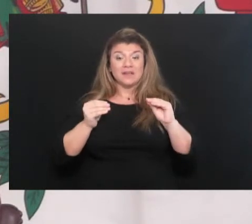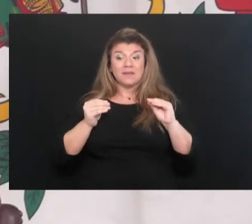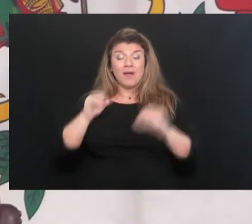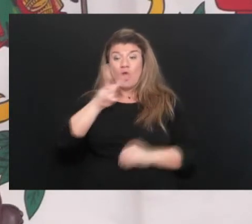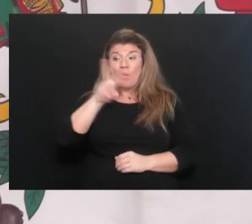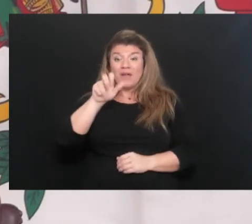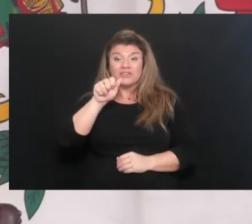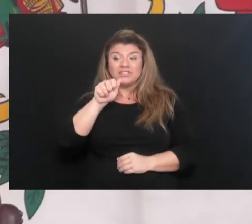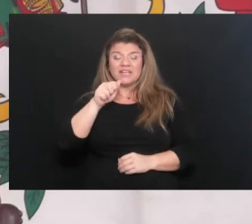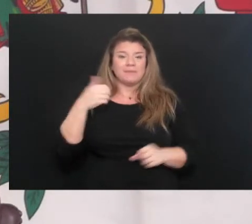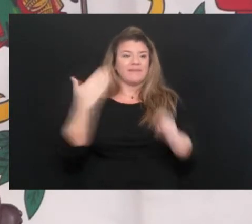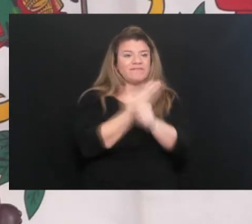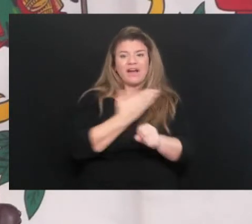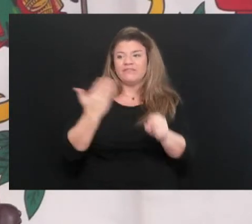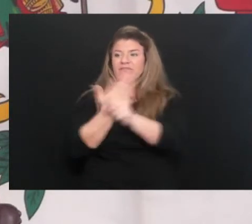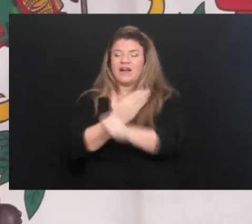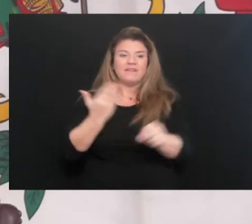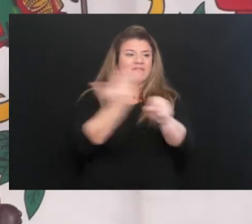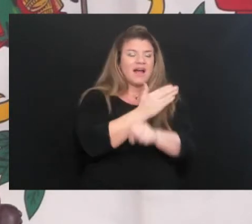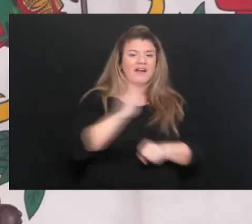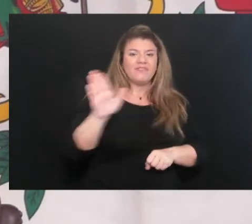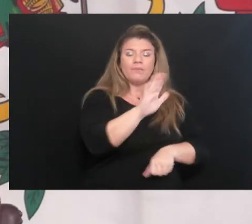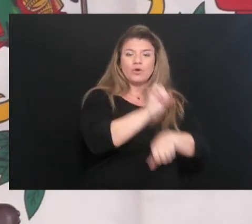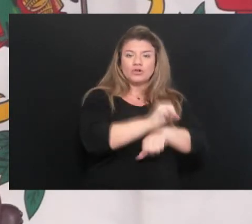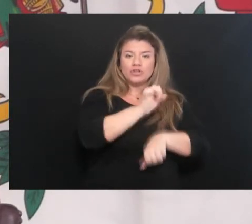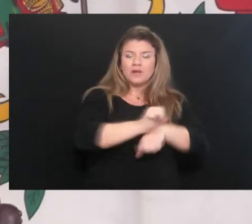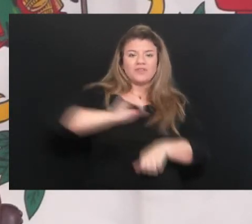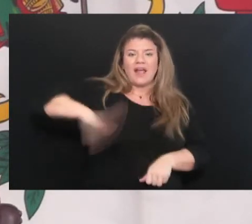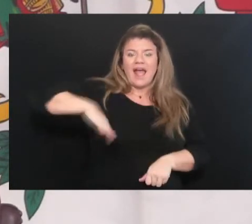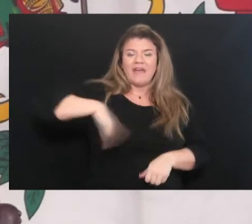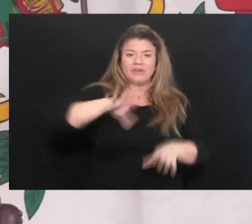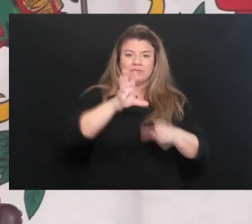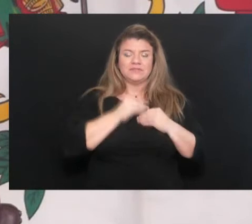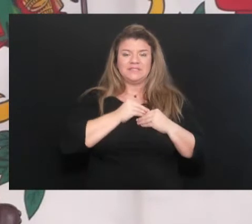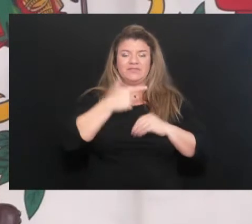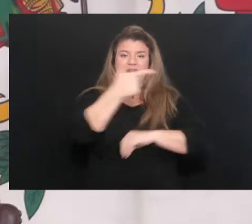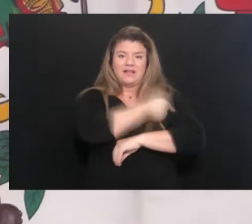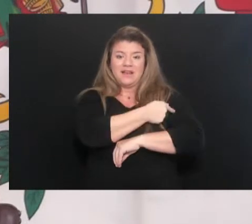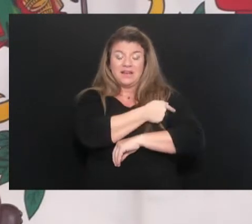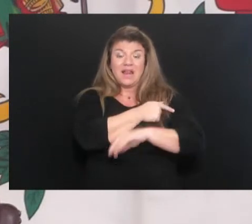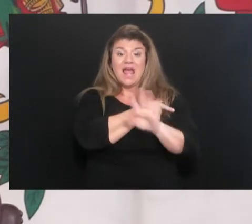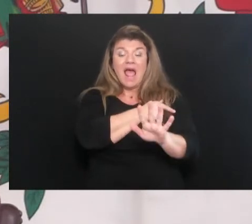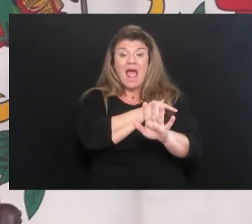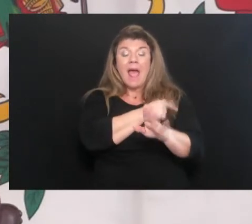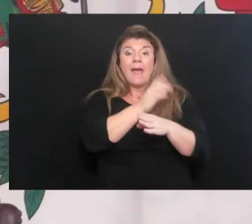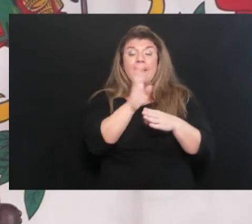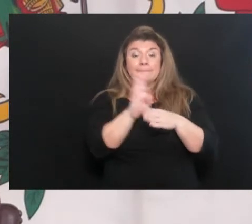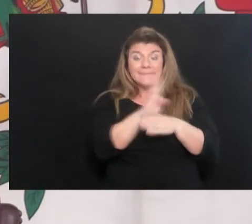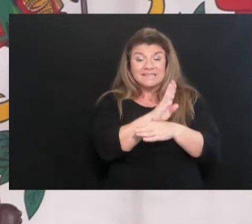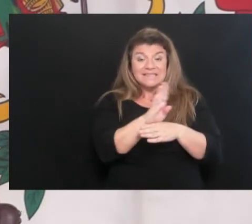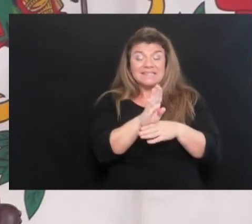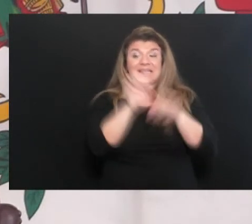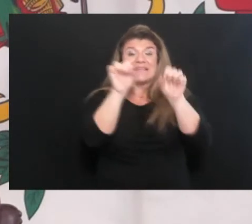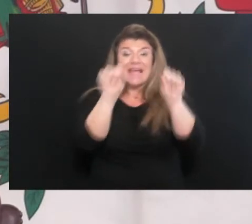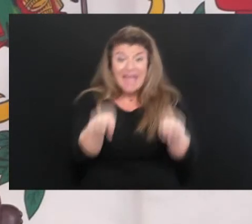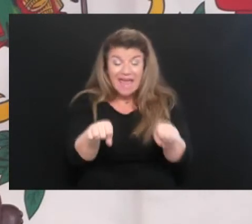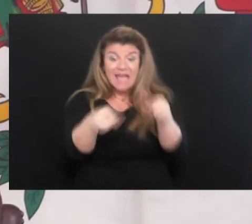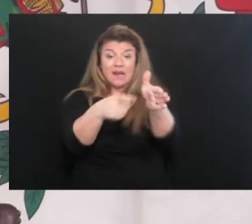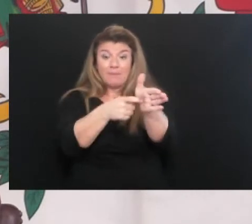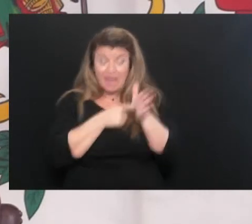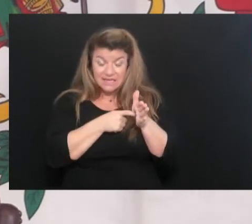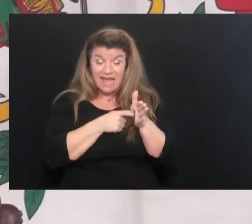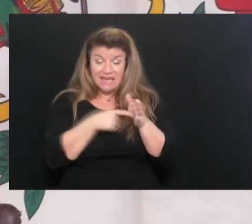being fired from their jobs for not taking a COVID vaccine. Businesses can mandate